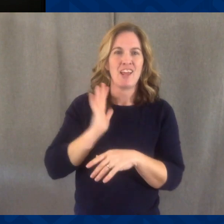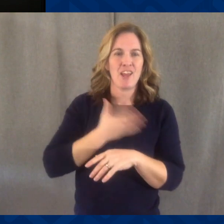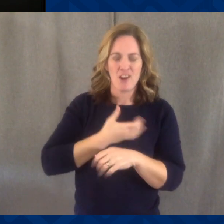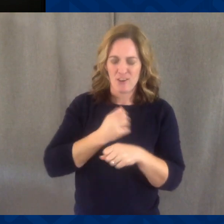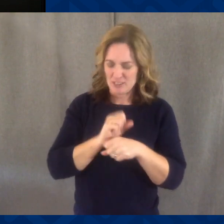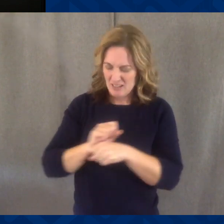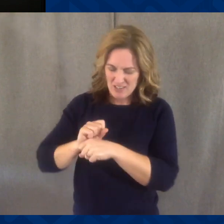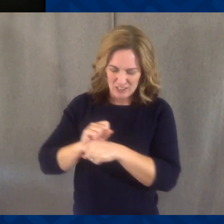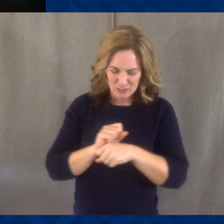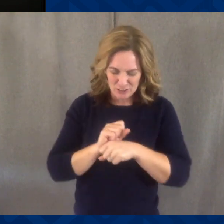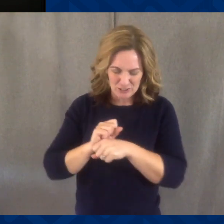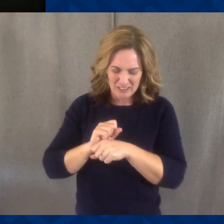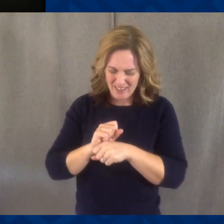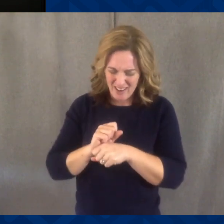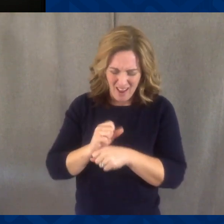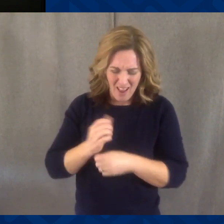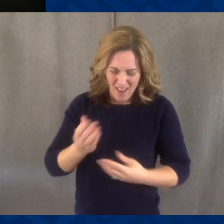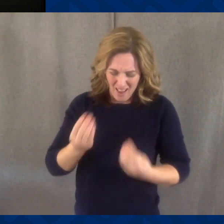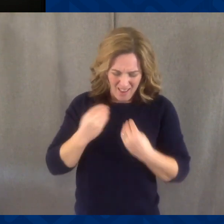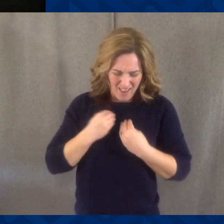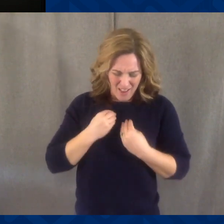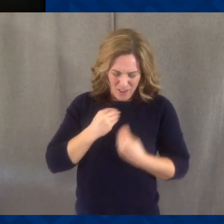that you have given us, the grace that you have